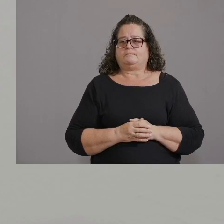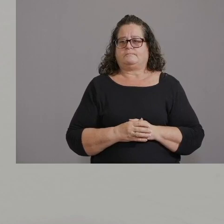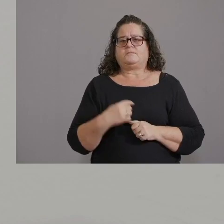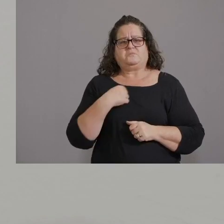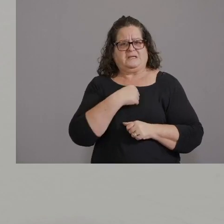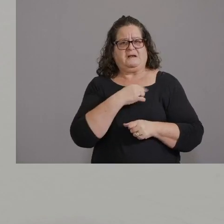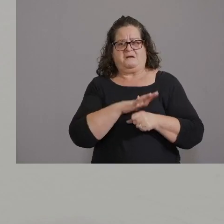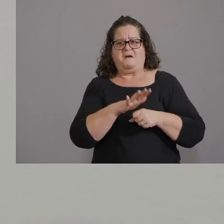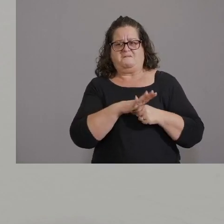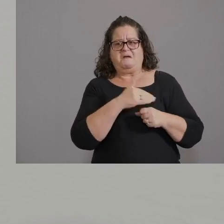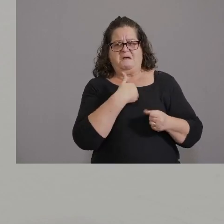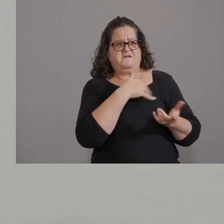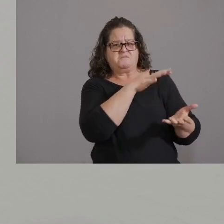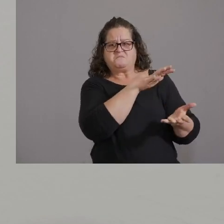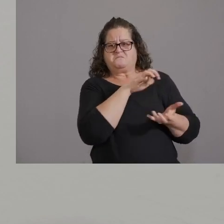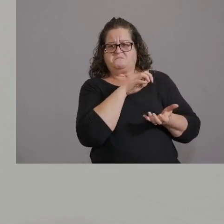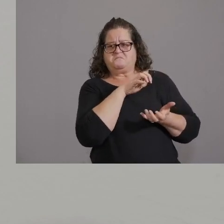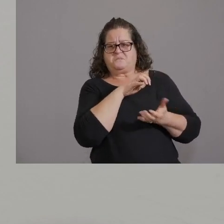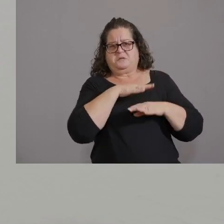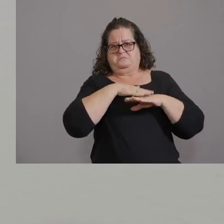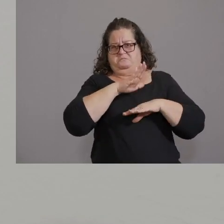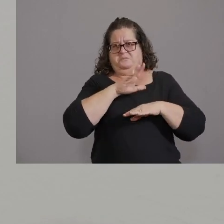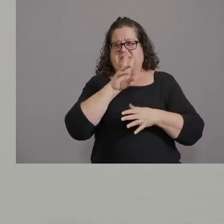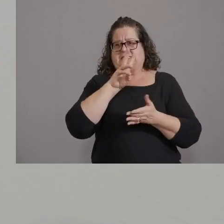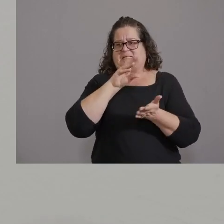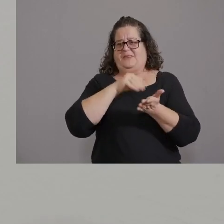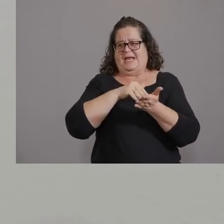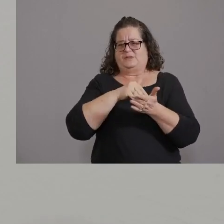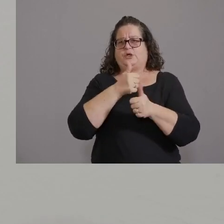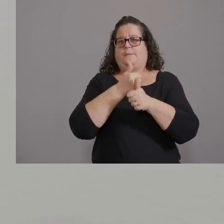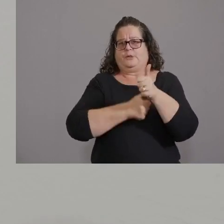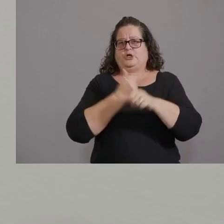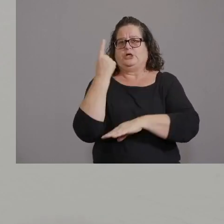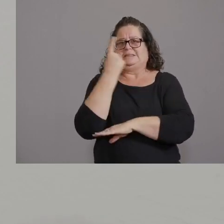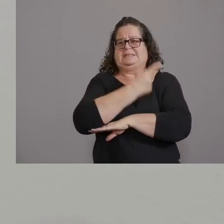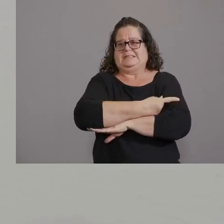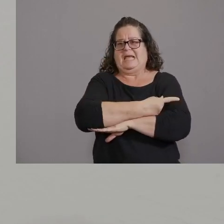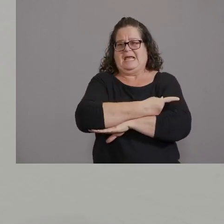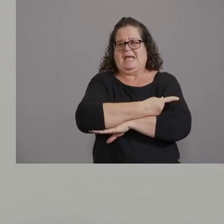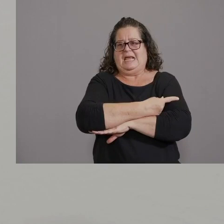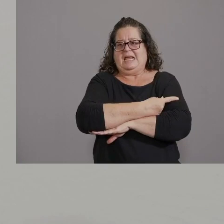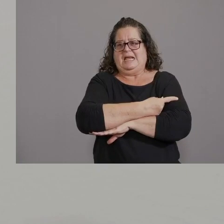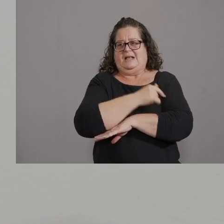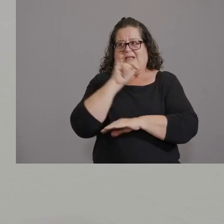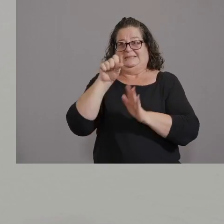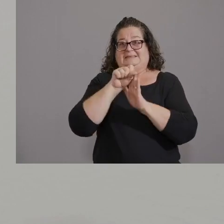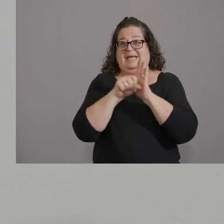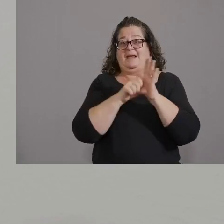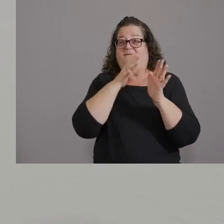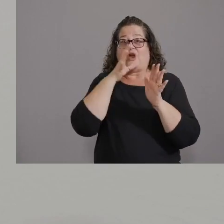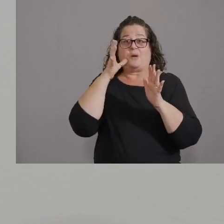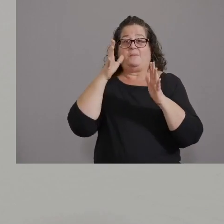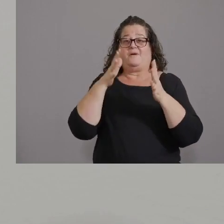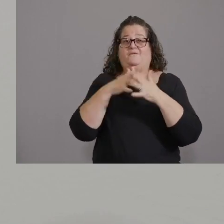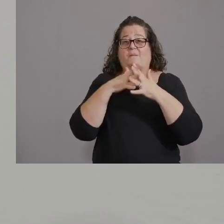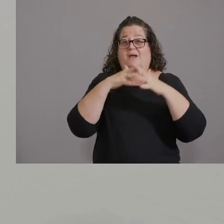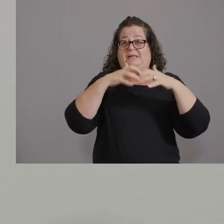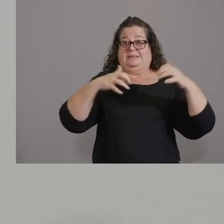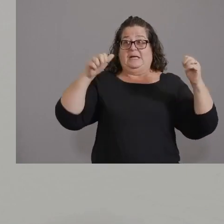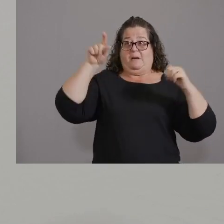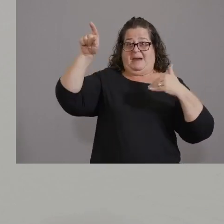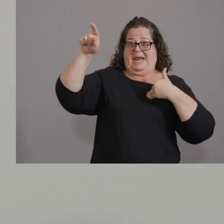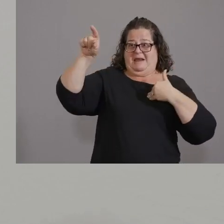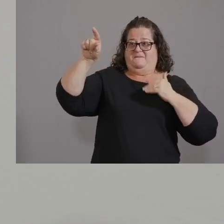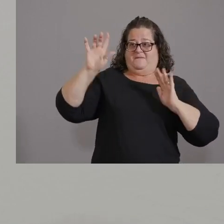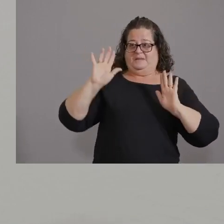least 6,000 vaccines per day at State Farm Stadium, and that's why we are holding and putting the appointments